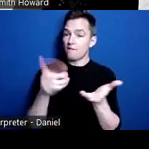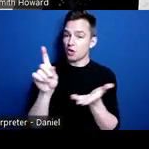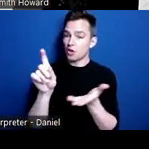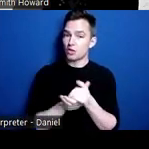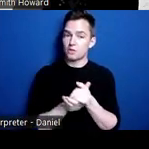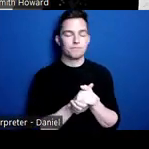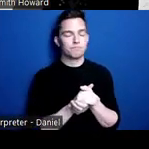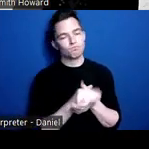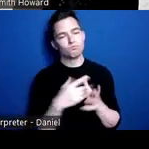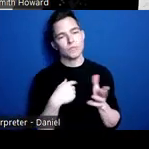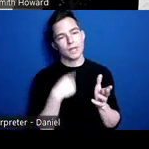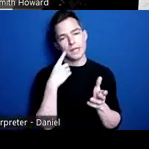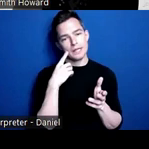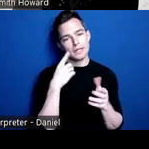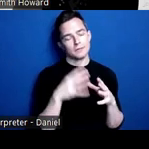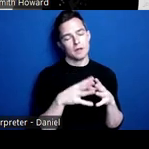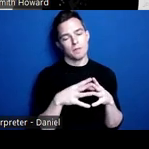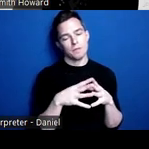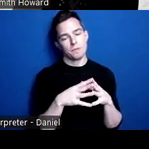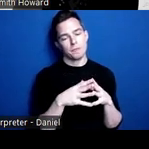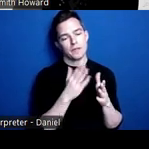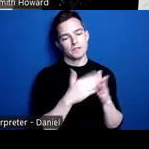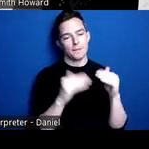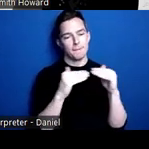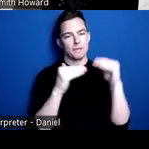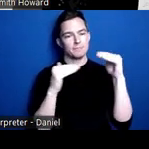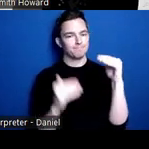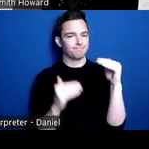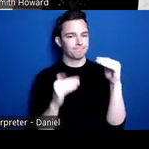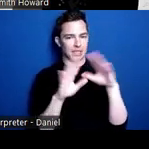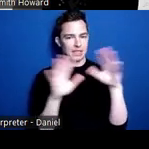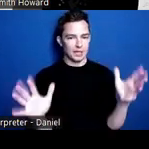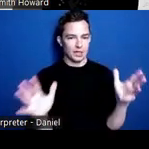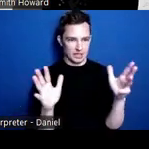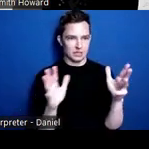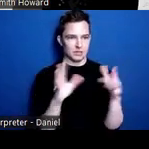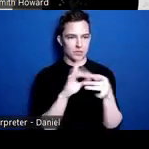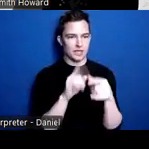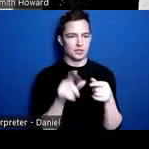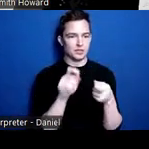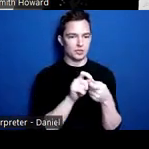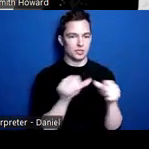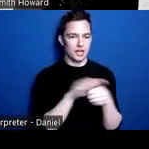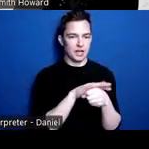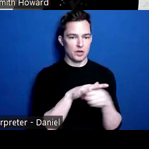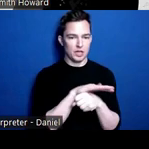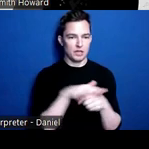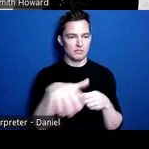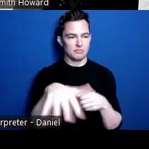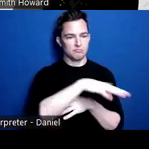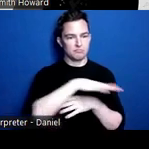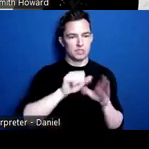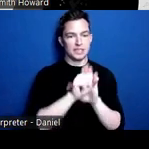Well, I think that there is some inequity, clearly, when it comes to certain areas of the state that are not